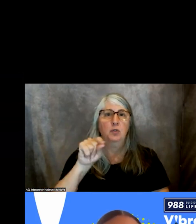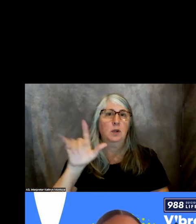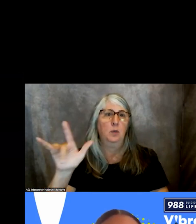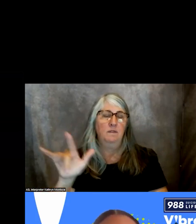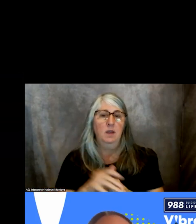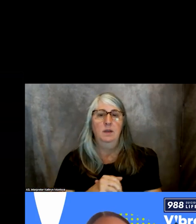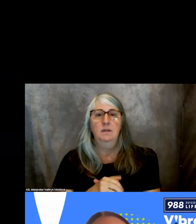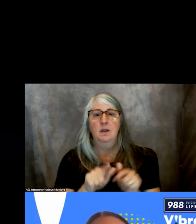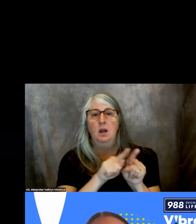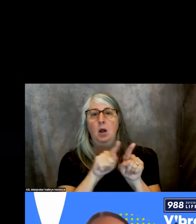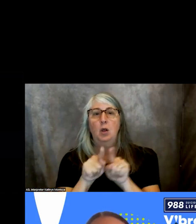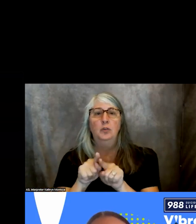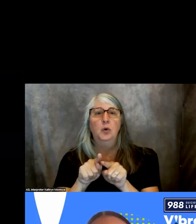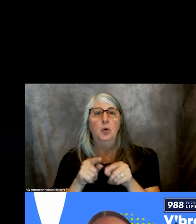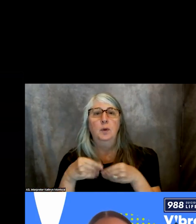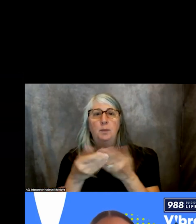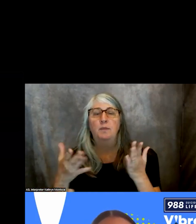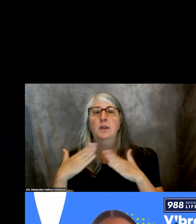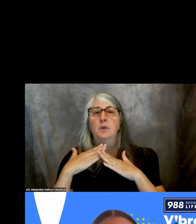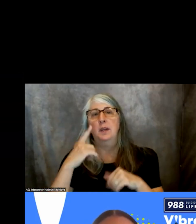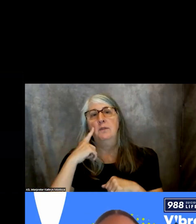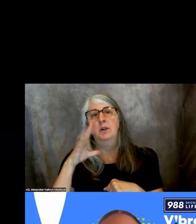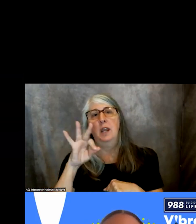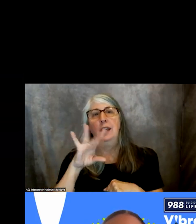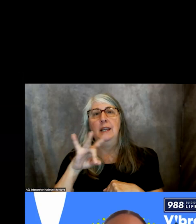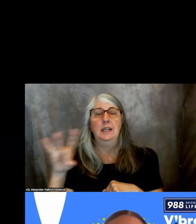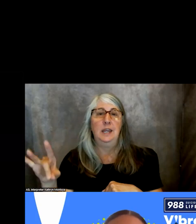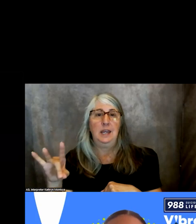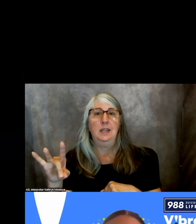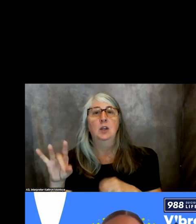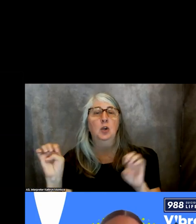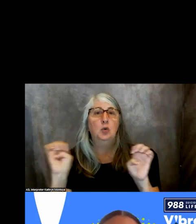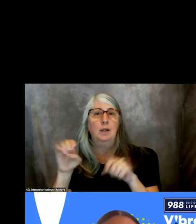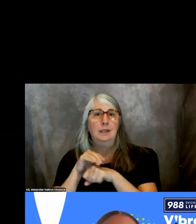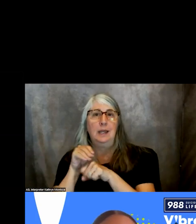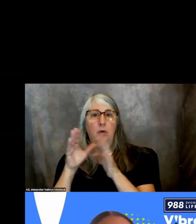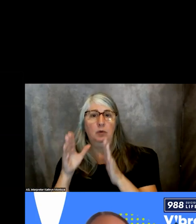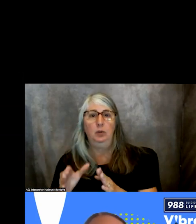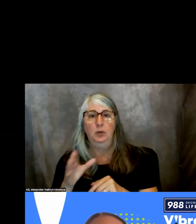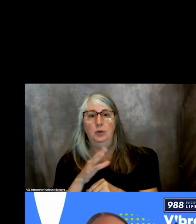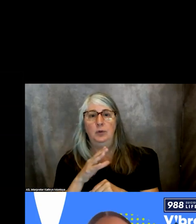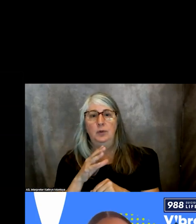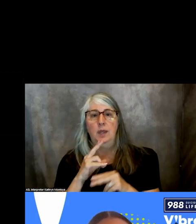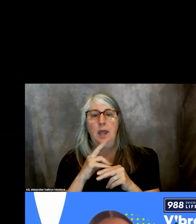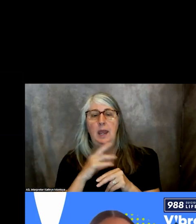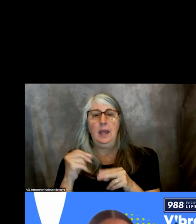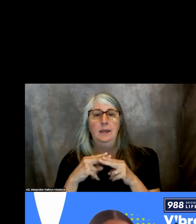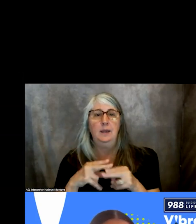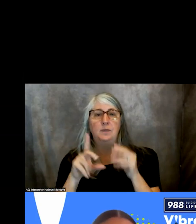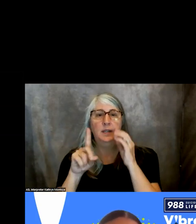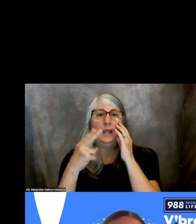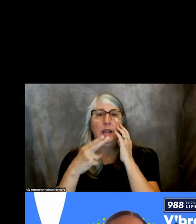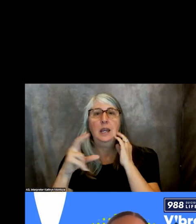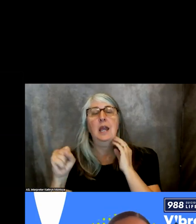adds liability protections for 988 call centers, counselors, and names DHHS as an oversight